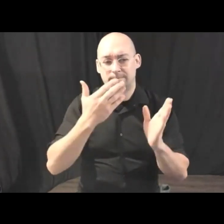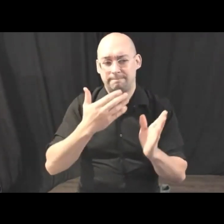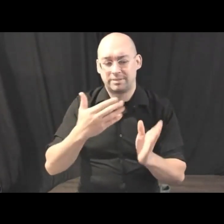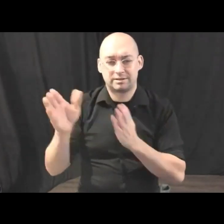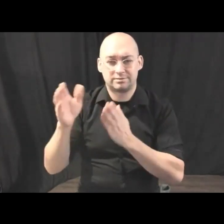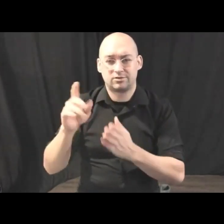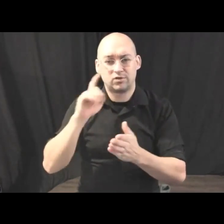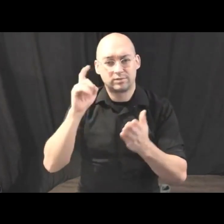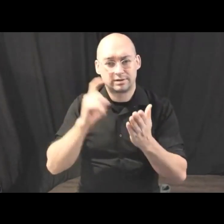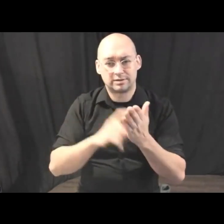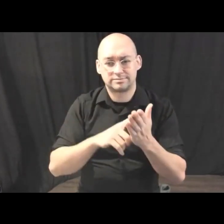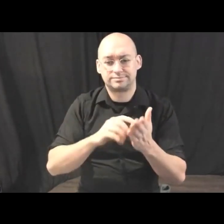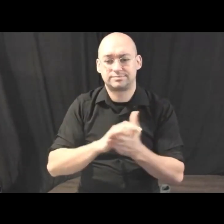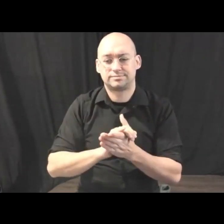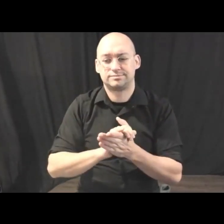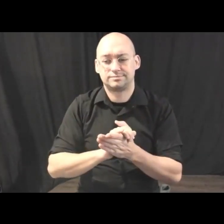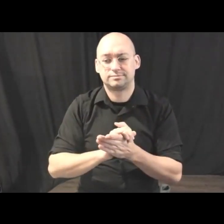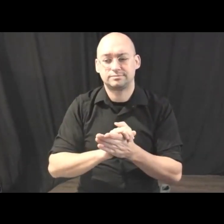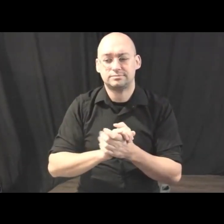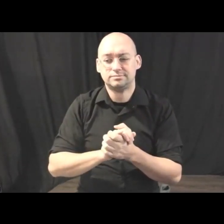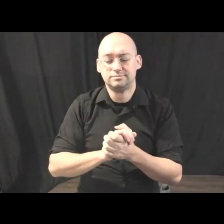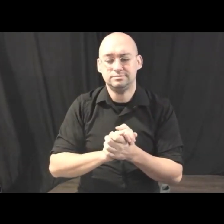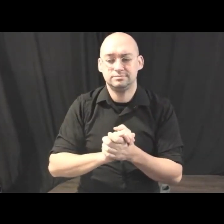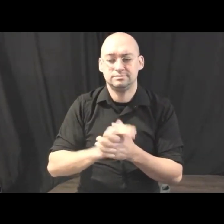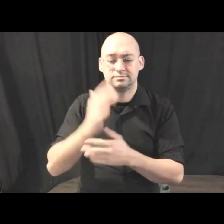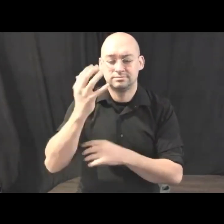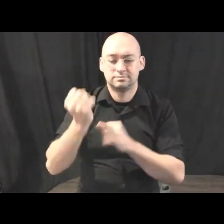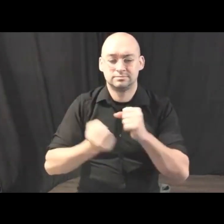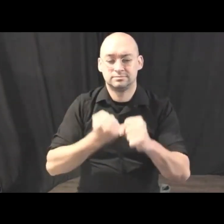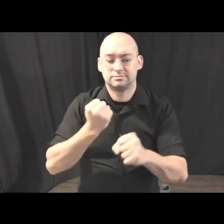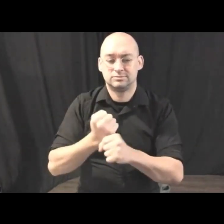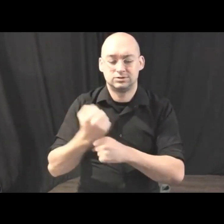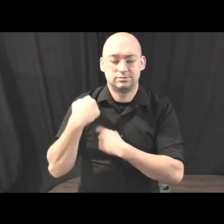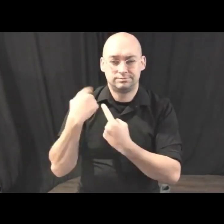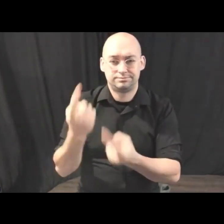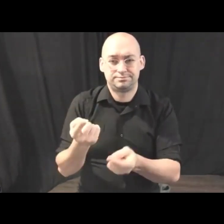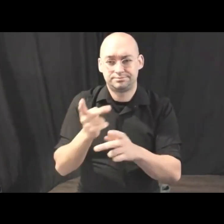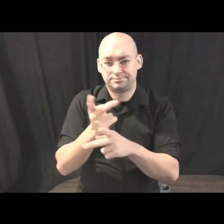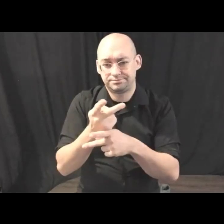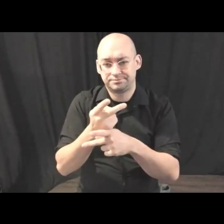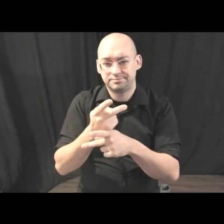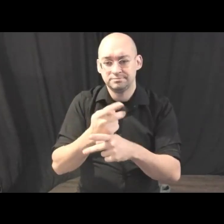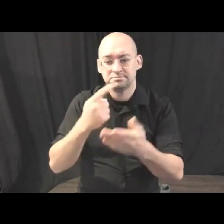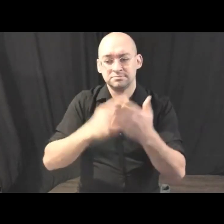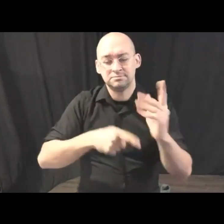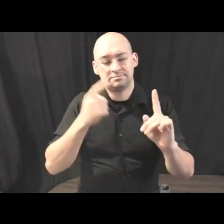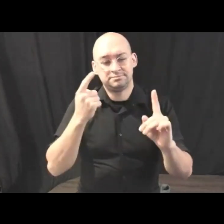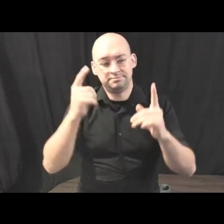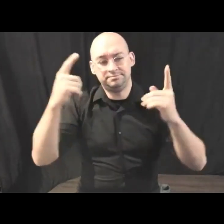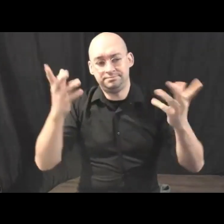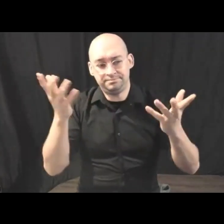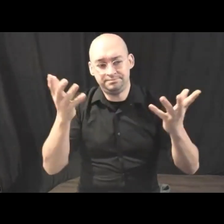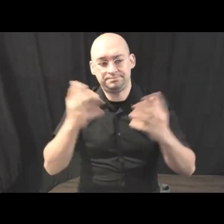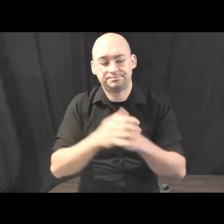recognize the 5 years in the making here and what's been accomplished, and want to just also lift up